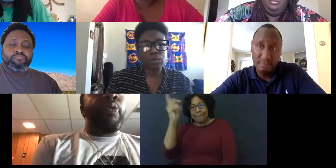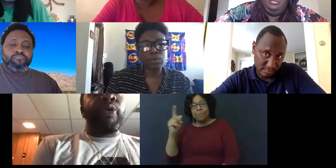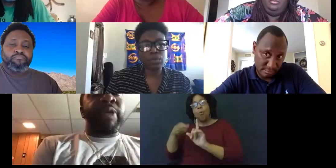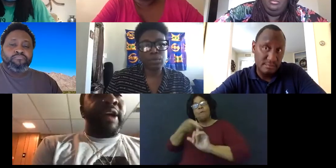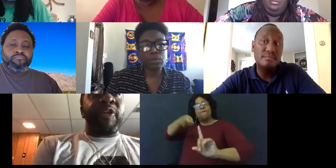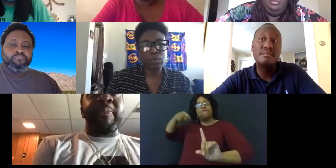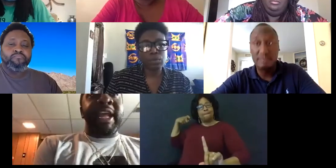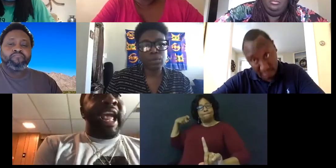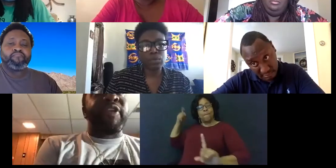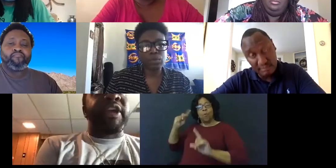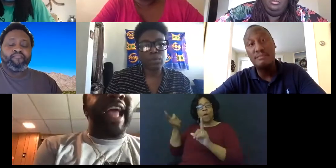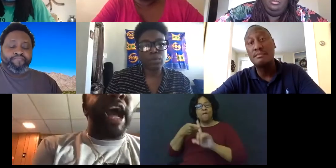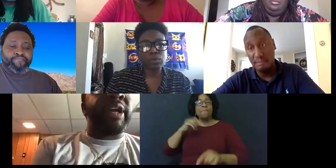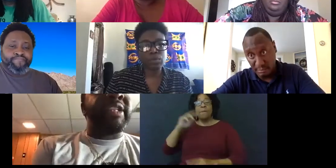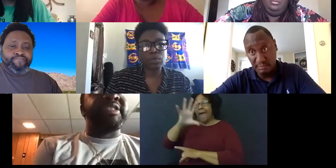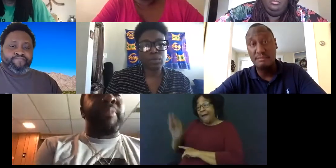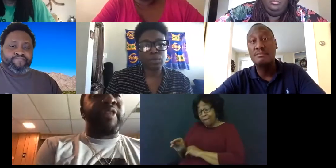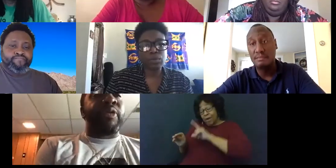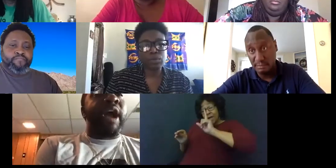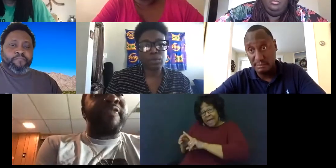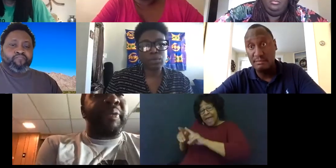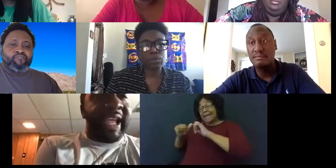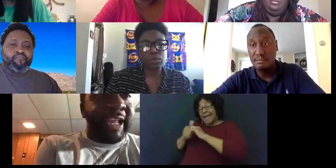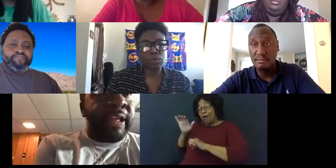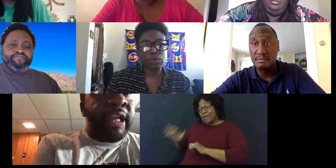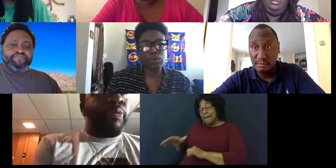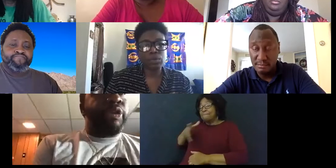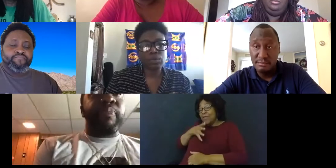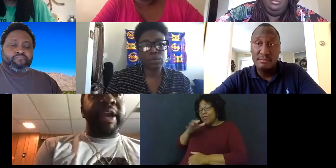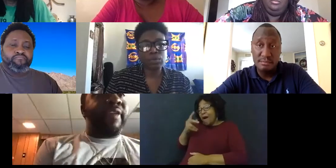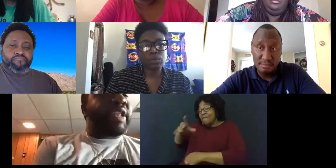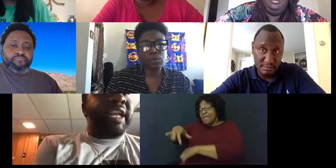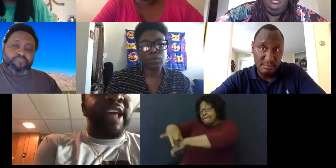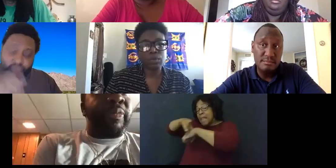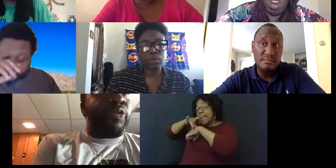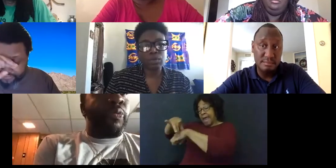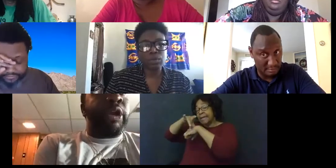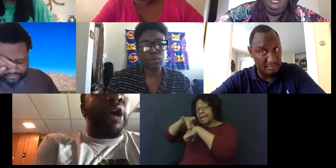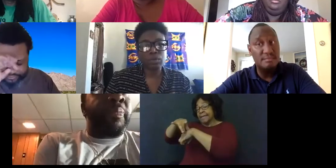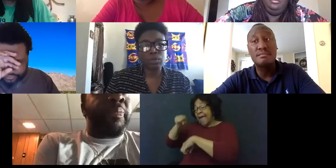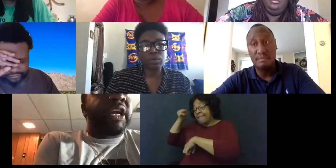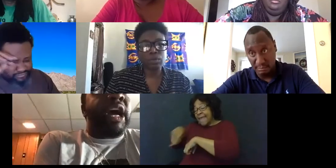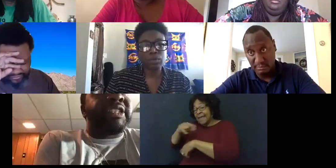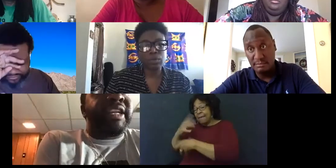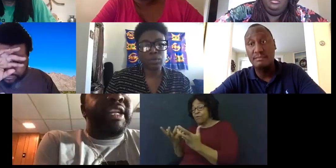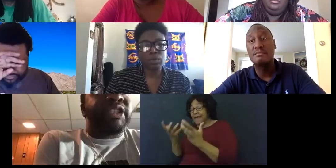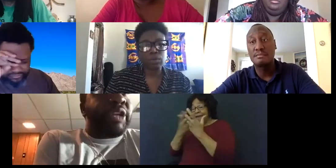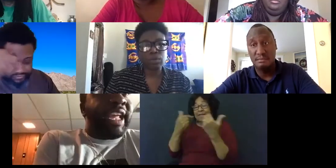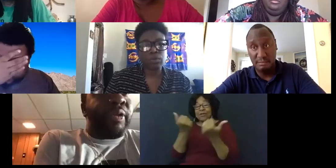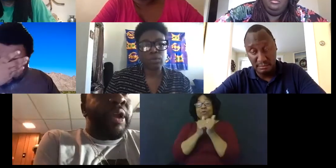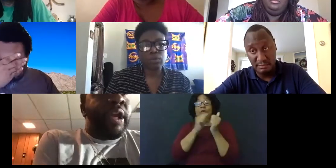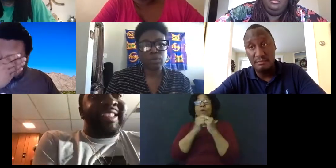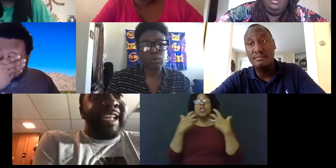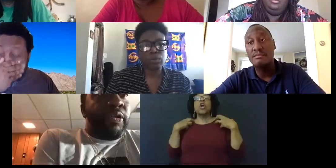understand where we come from in Africa and how it is the mother of the planet. And when you bring everything together before, when all the continents were